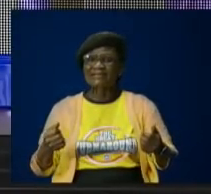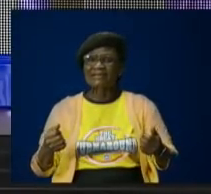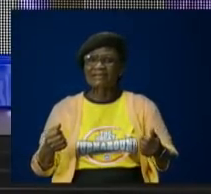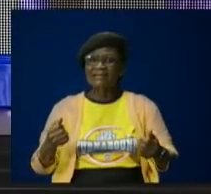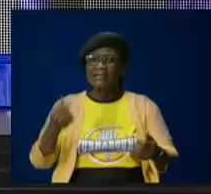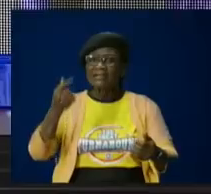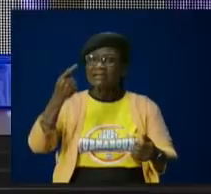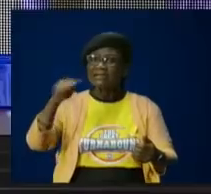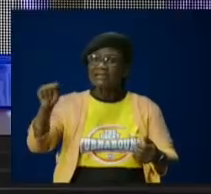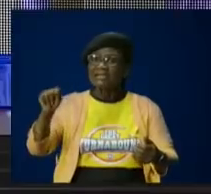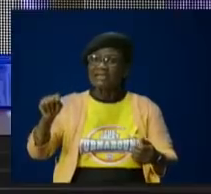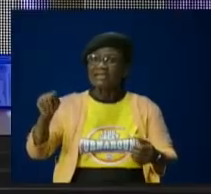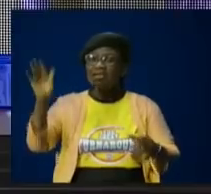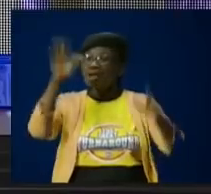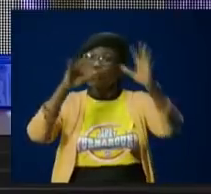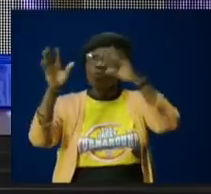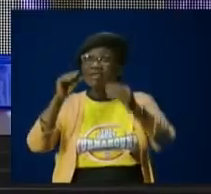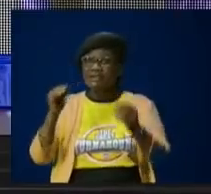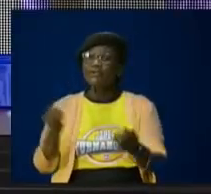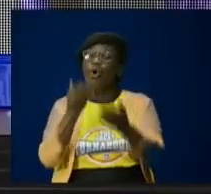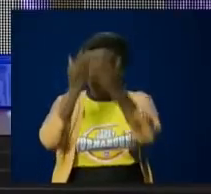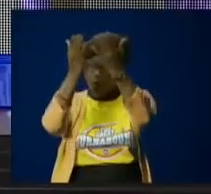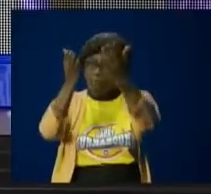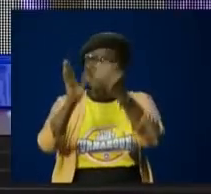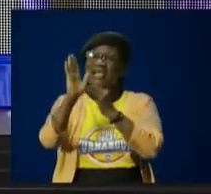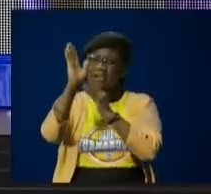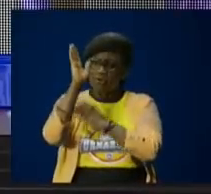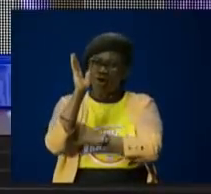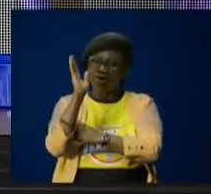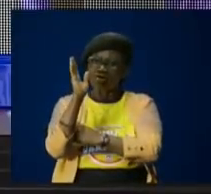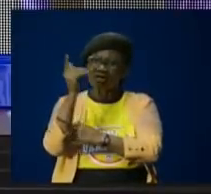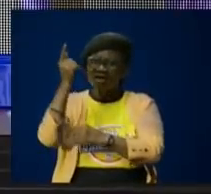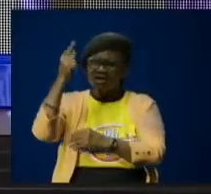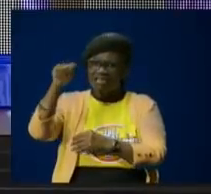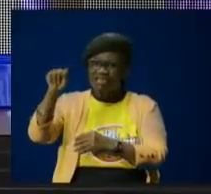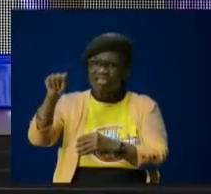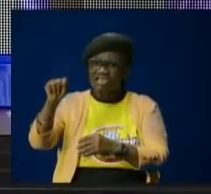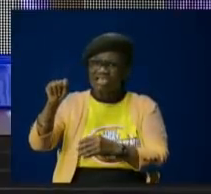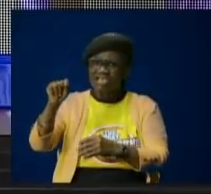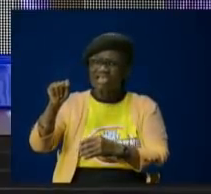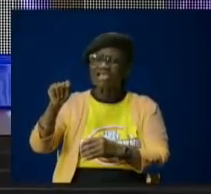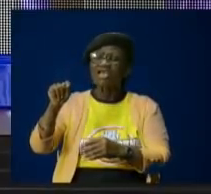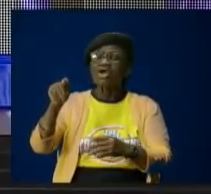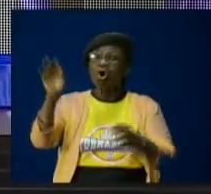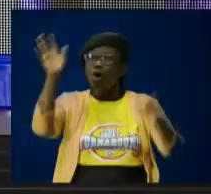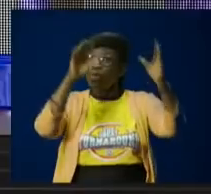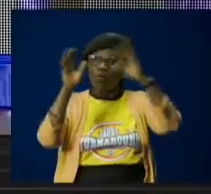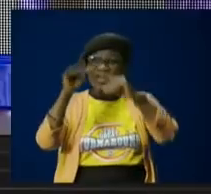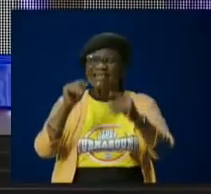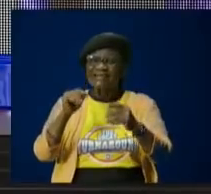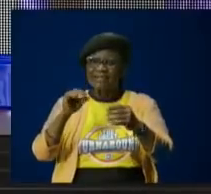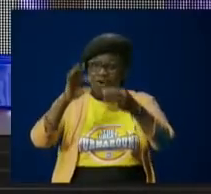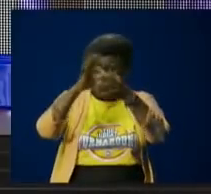The wind obeyed God. The wind cooperated